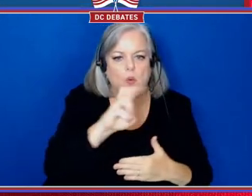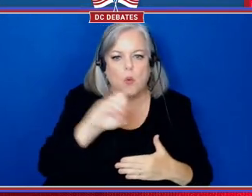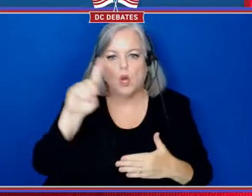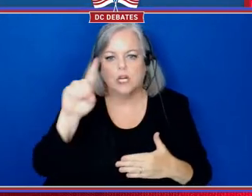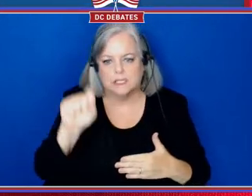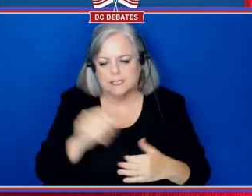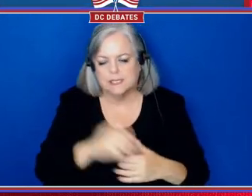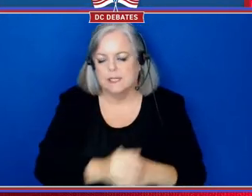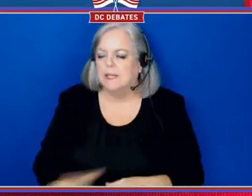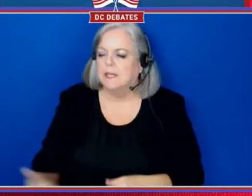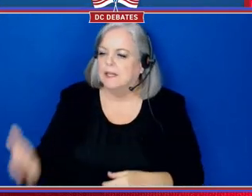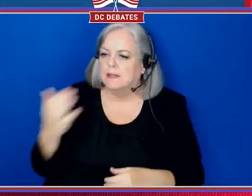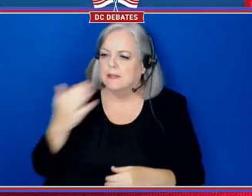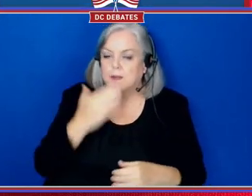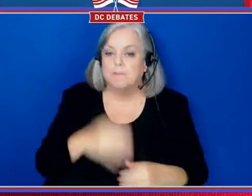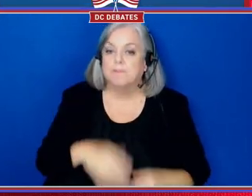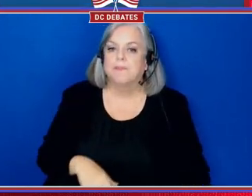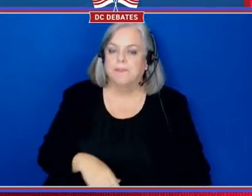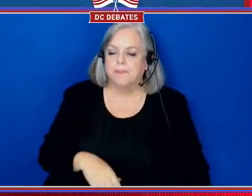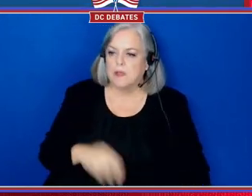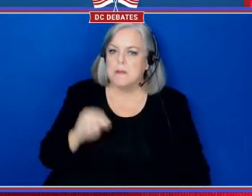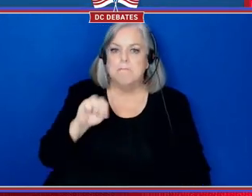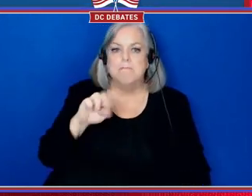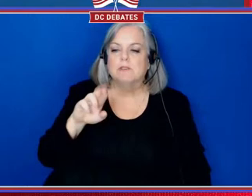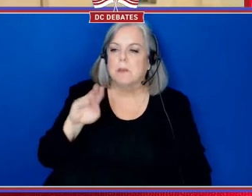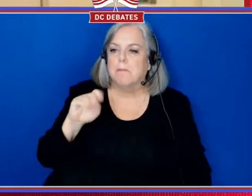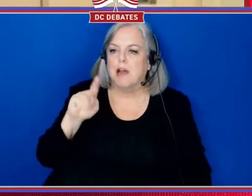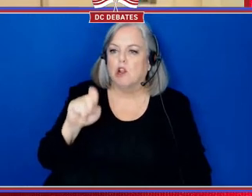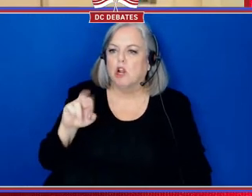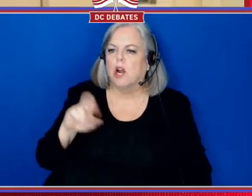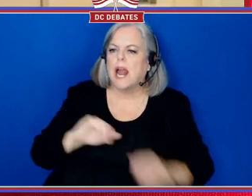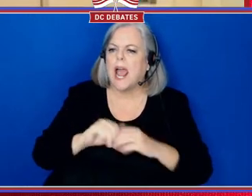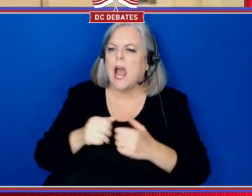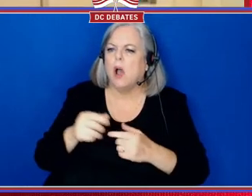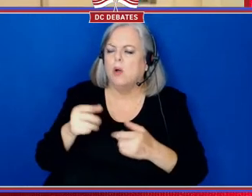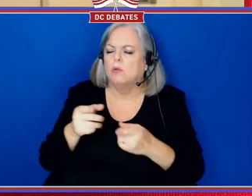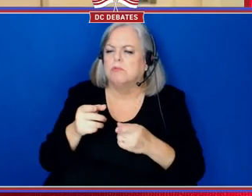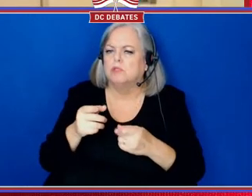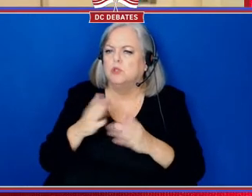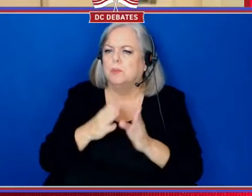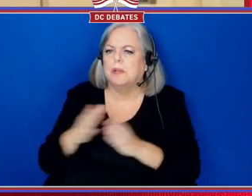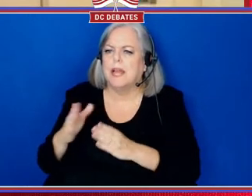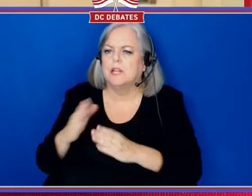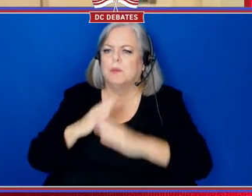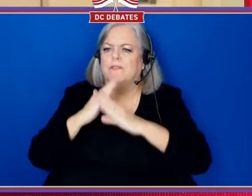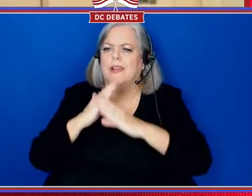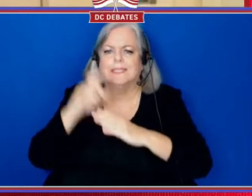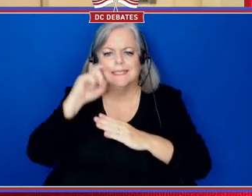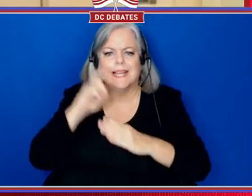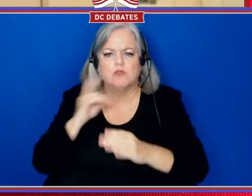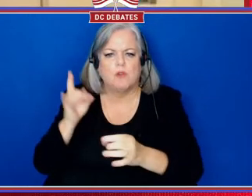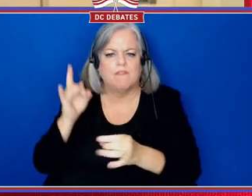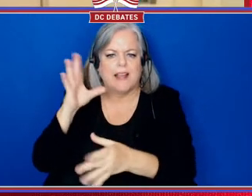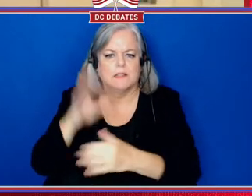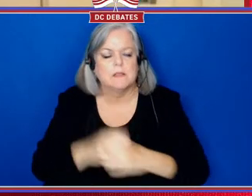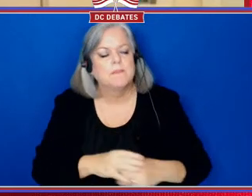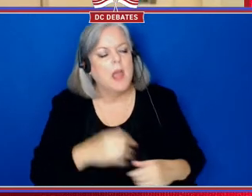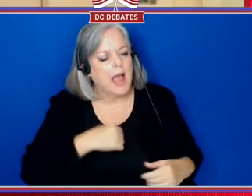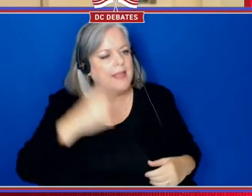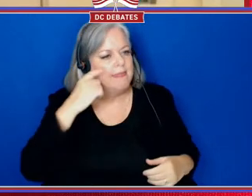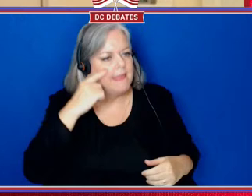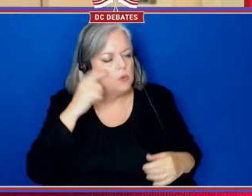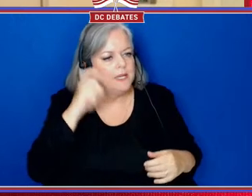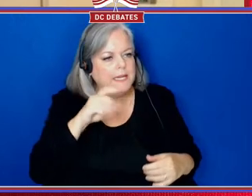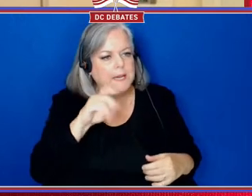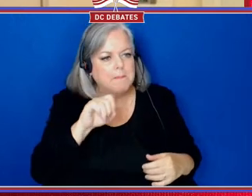Mr. Butler, what would you do to prevent sexual violence? I think we need a mayor that listens. We need a mayor that